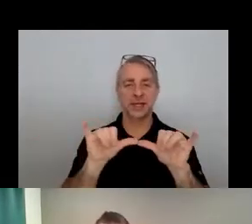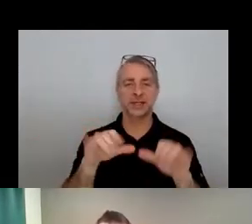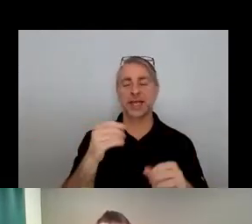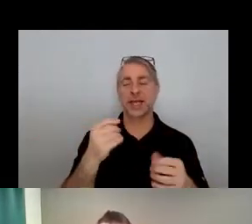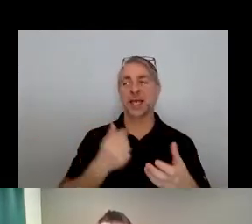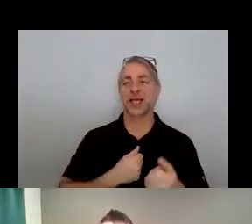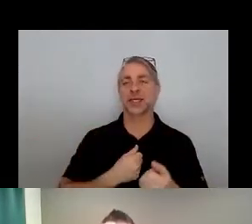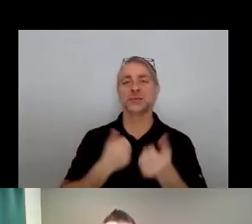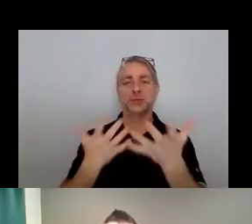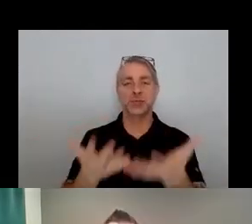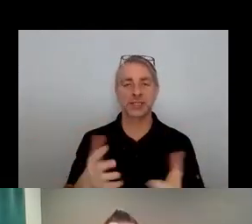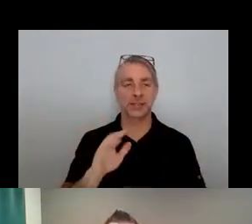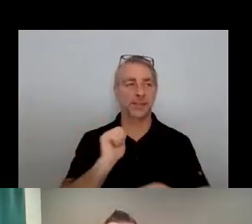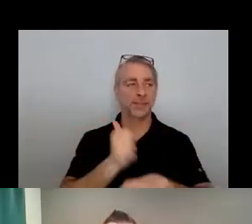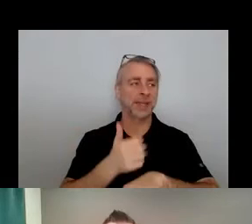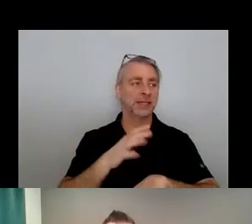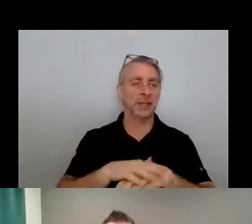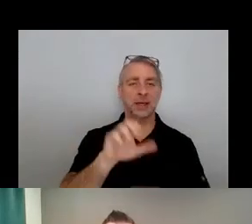standard deviation.